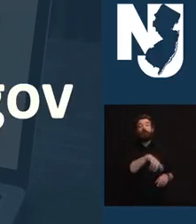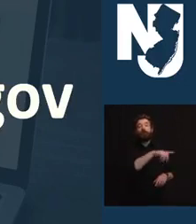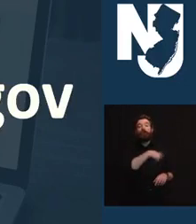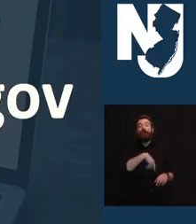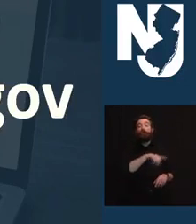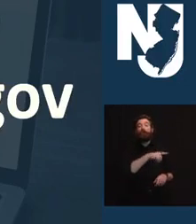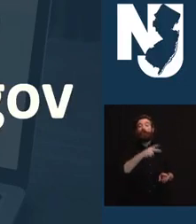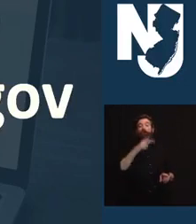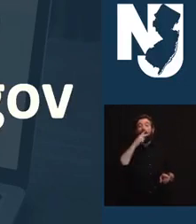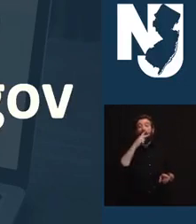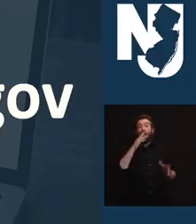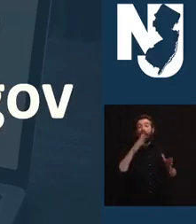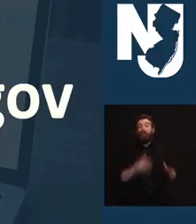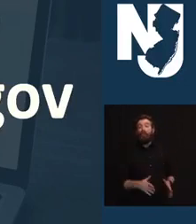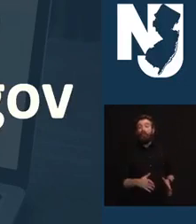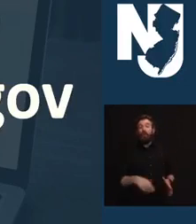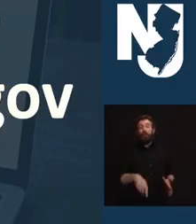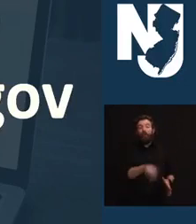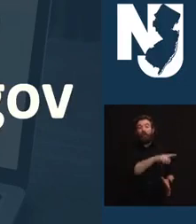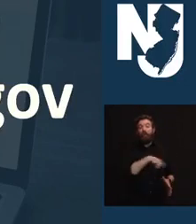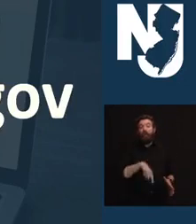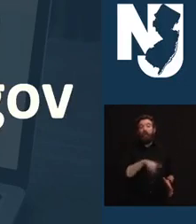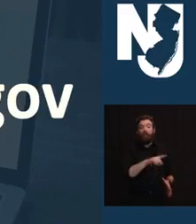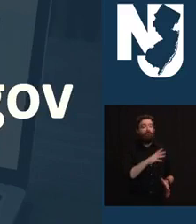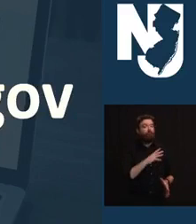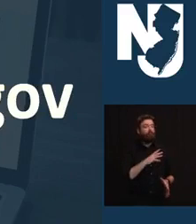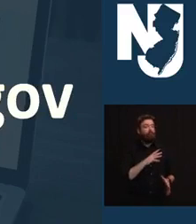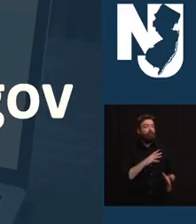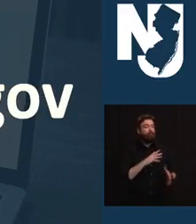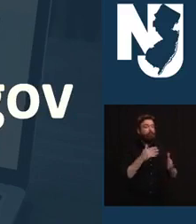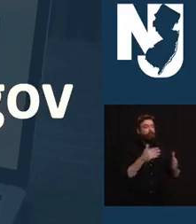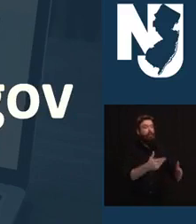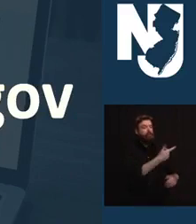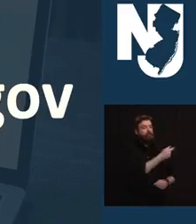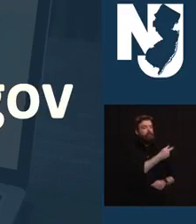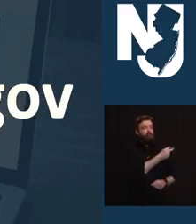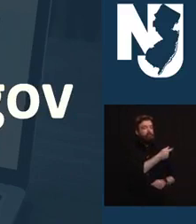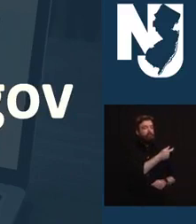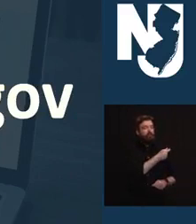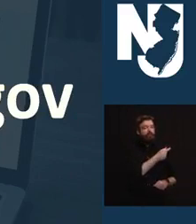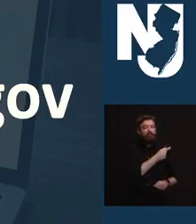other incredibly important and heroic essential workers. This is mixing